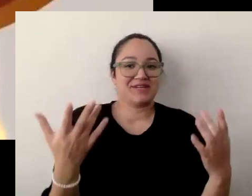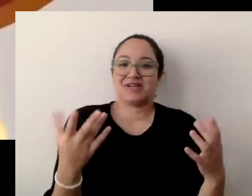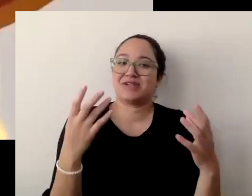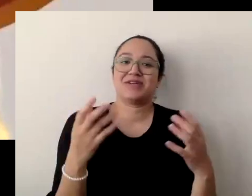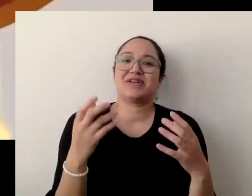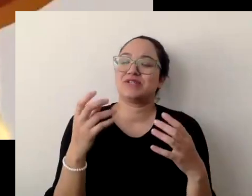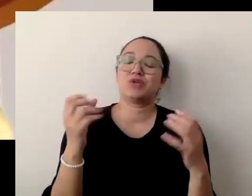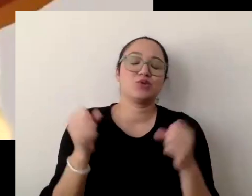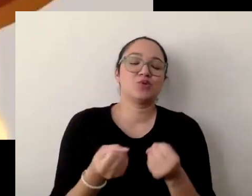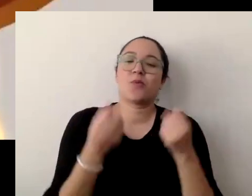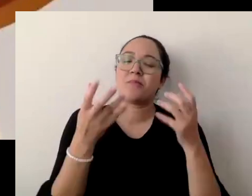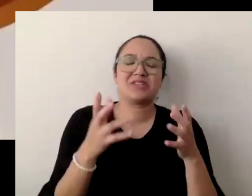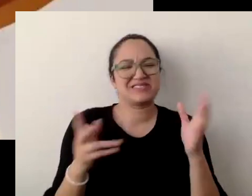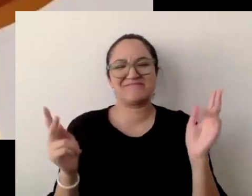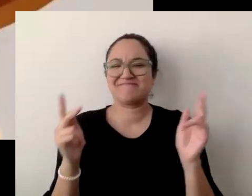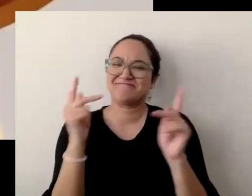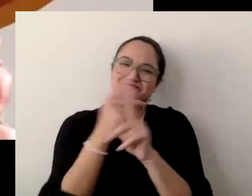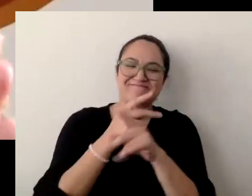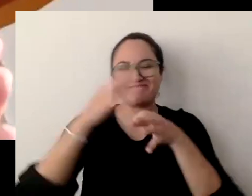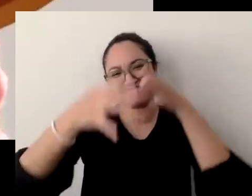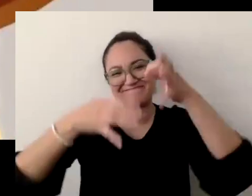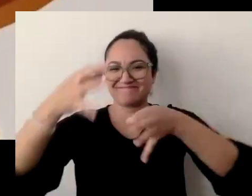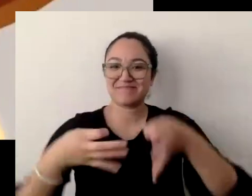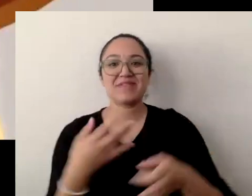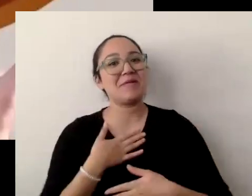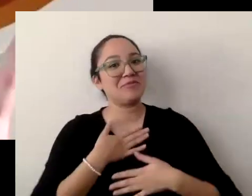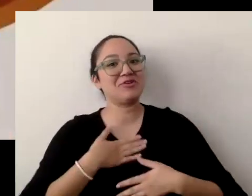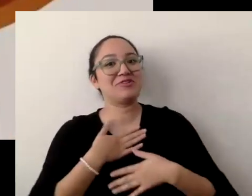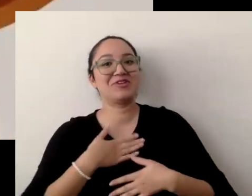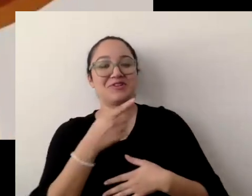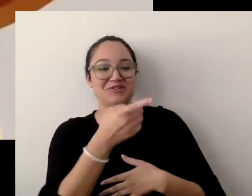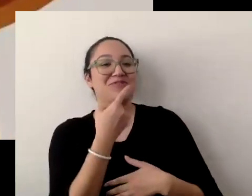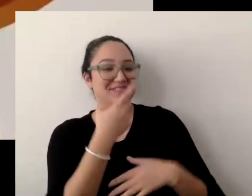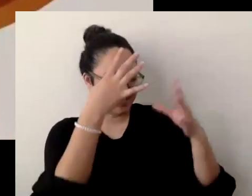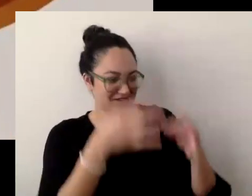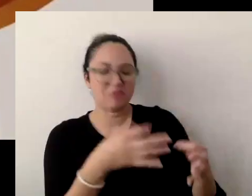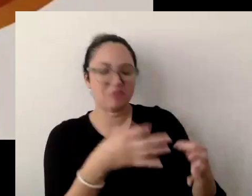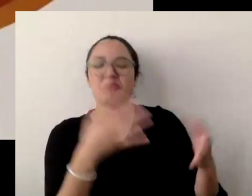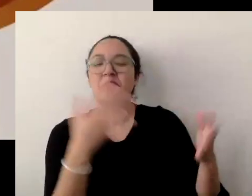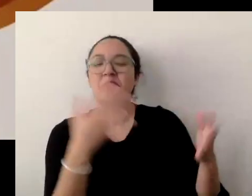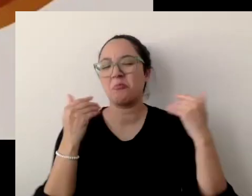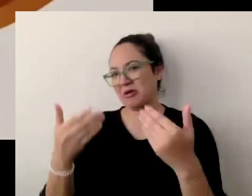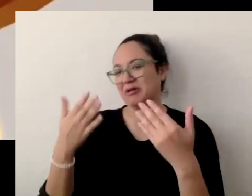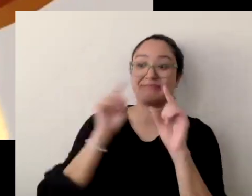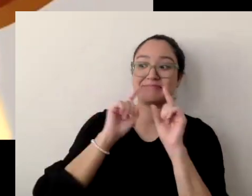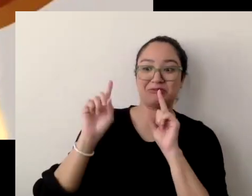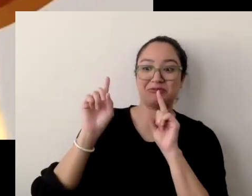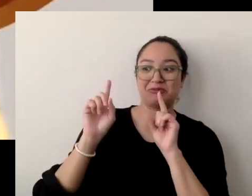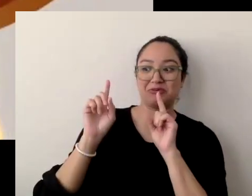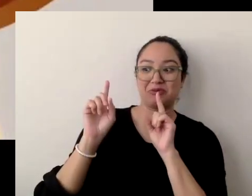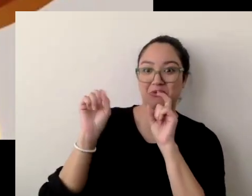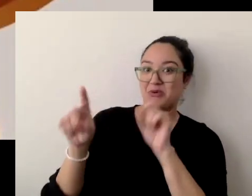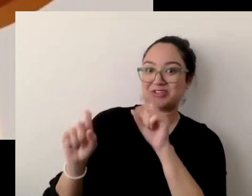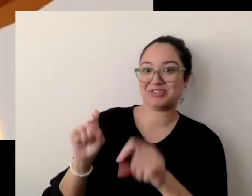to navigate. And I appreciate that at some point you decided, okay, let's go ahead and answer some questions because I think, we